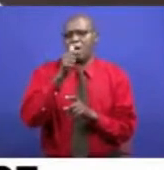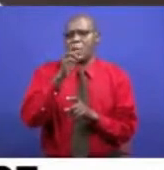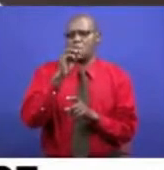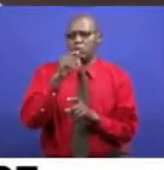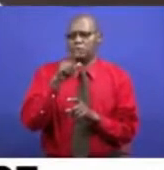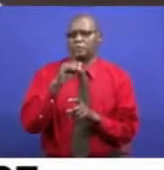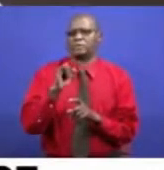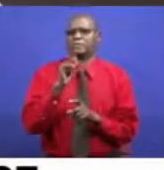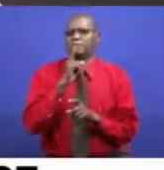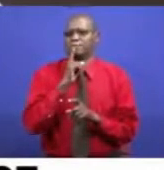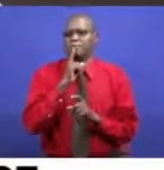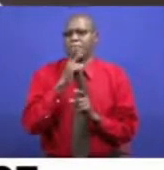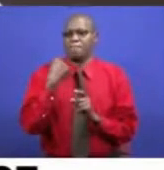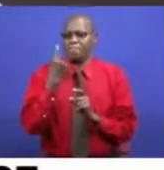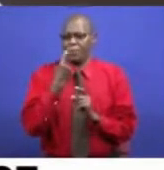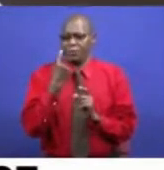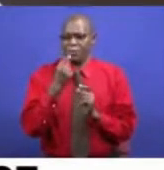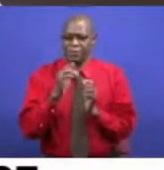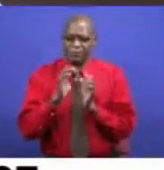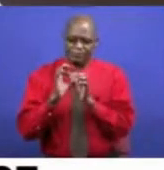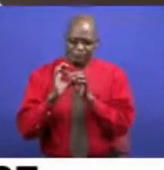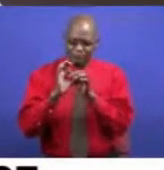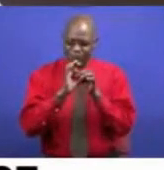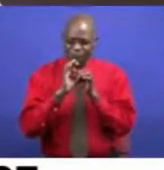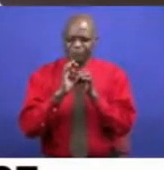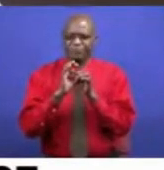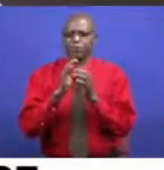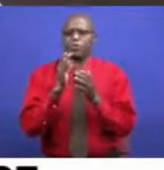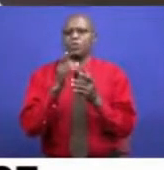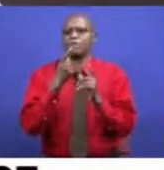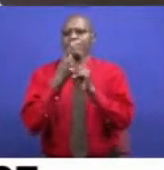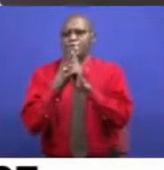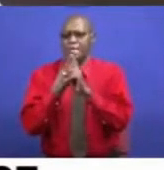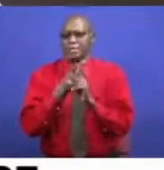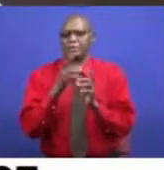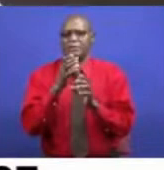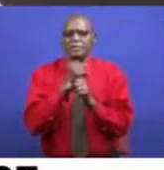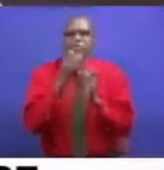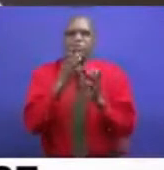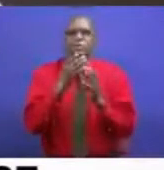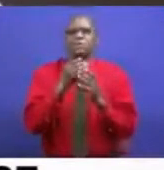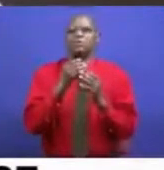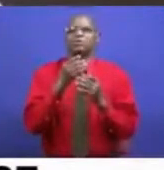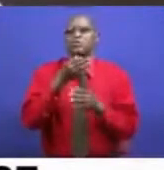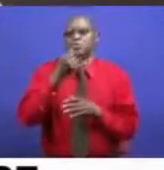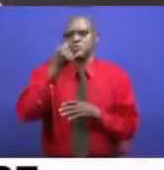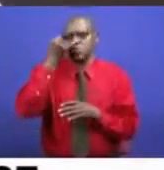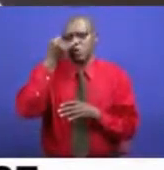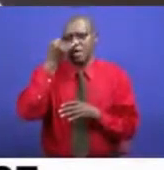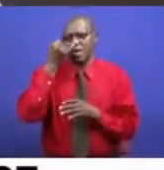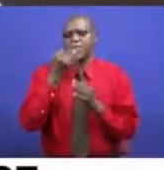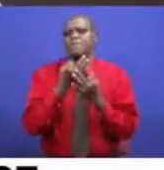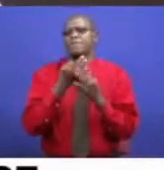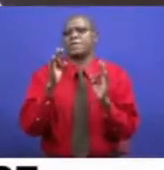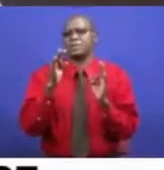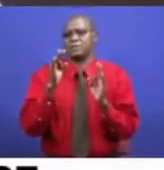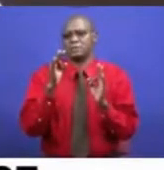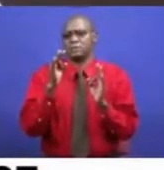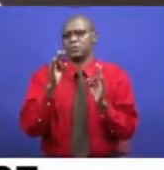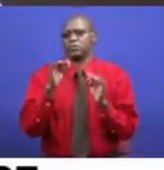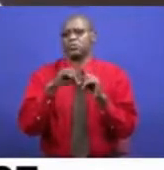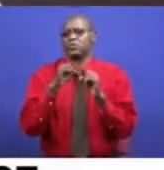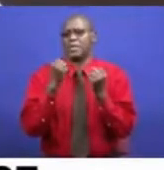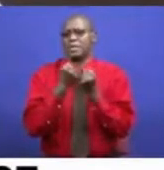only through collaboration among the various stakeholders that a drug-free society can be achieved in Mombasa